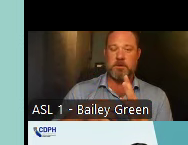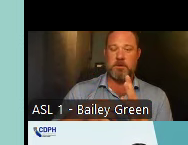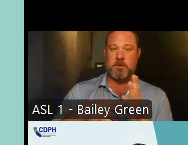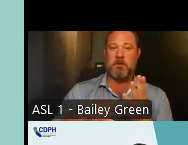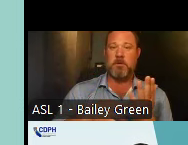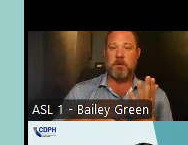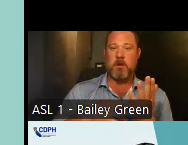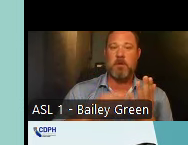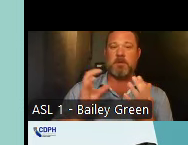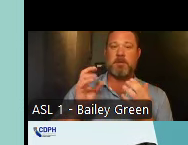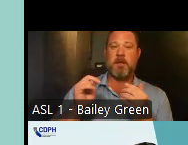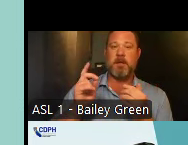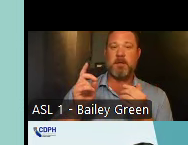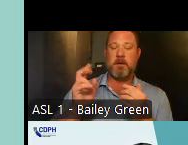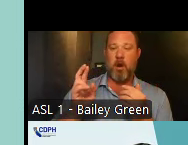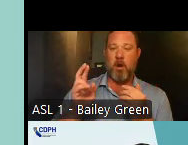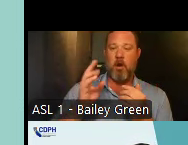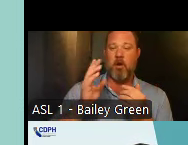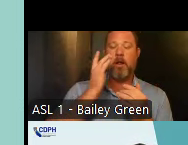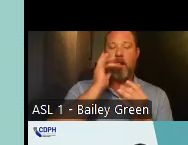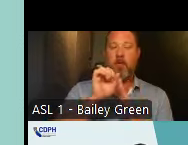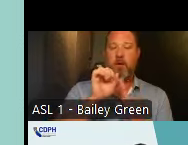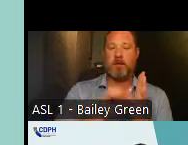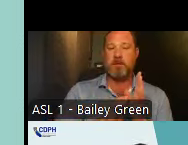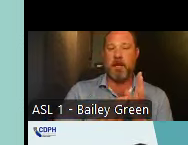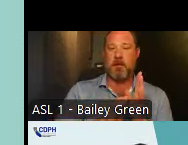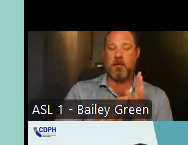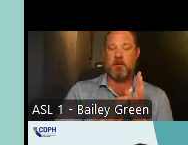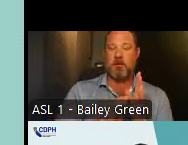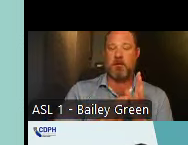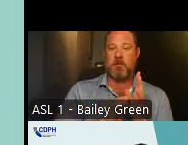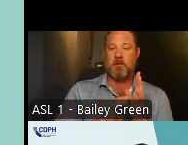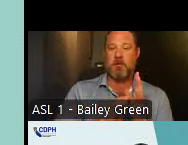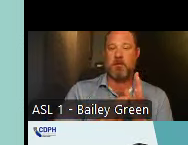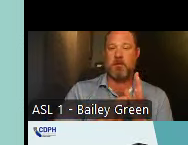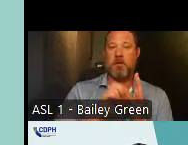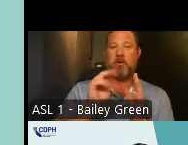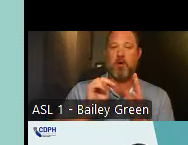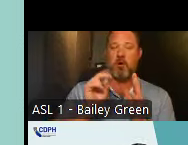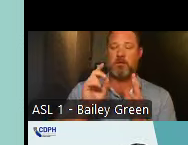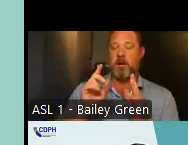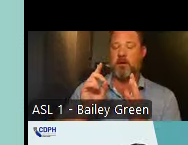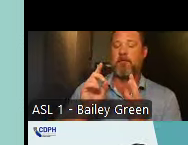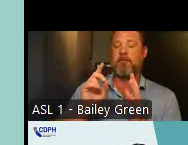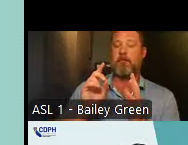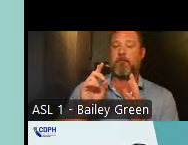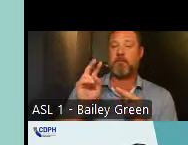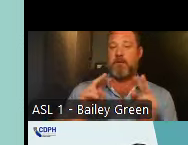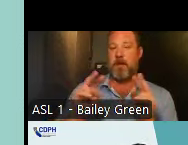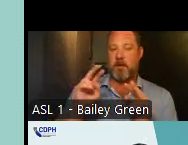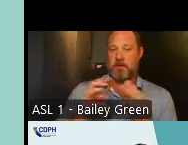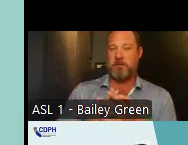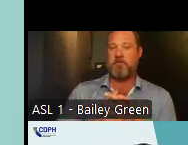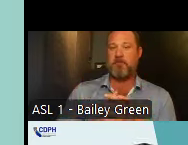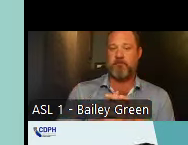So CNDR is California statewide population-based neurodegenerative disease surveillance system.